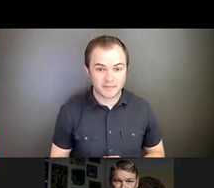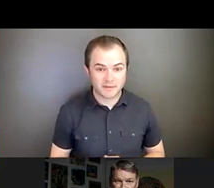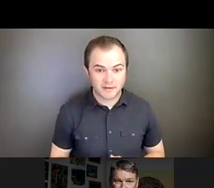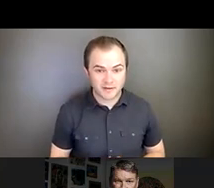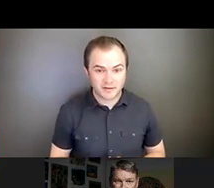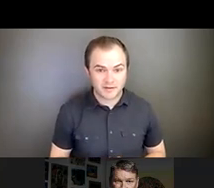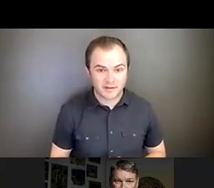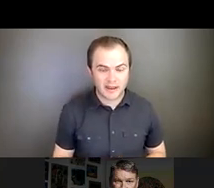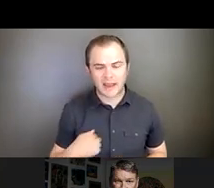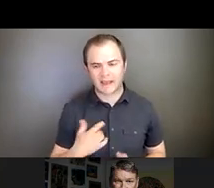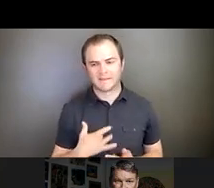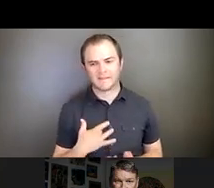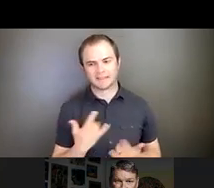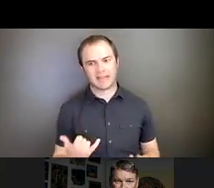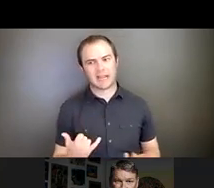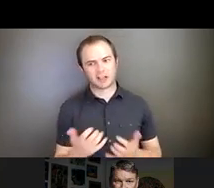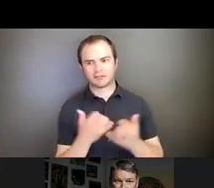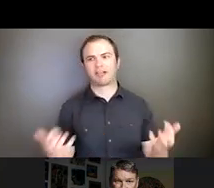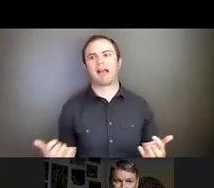this moment to just reflect on.